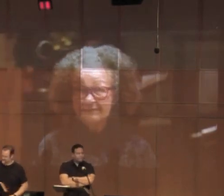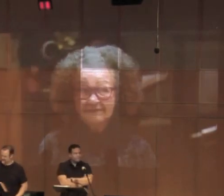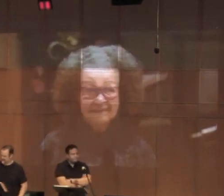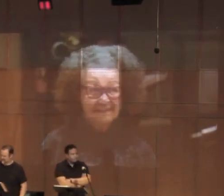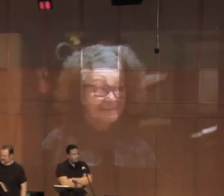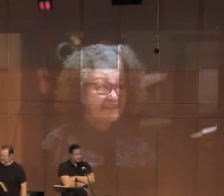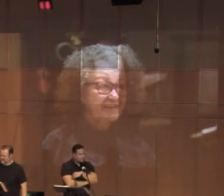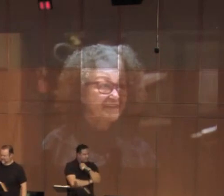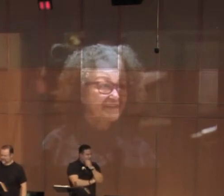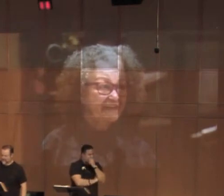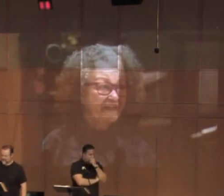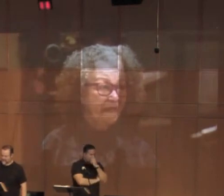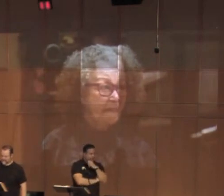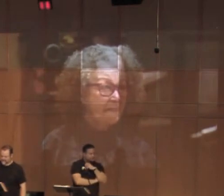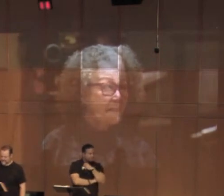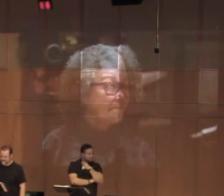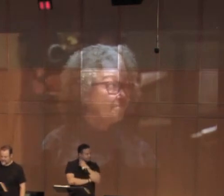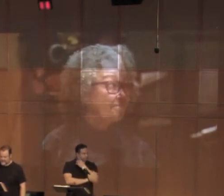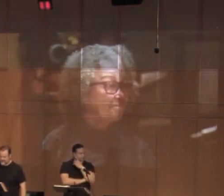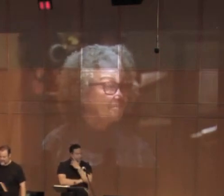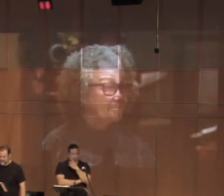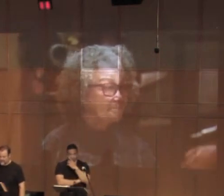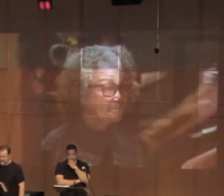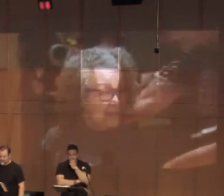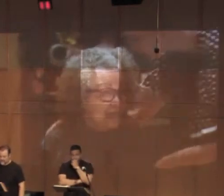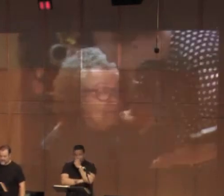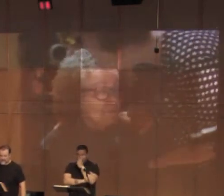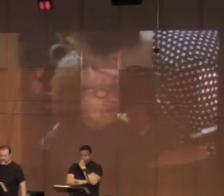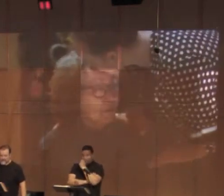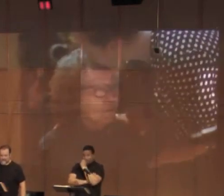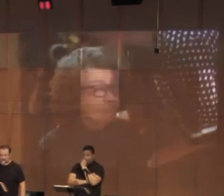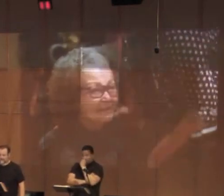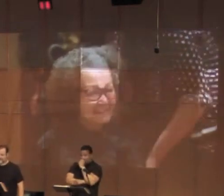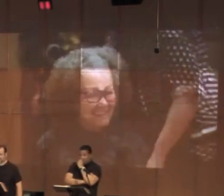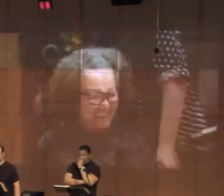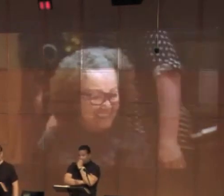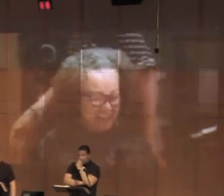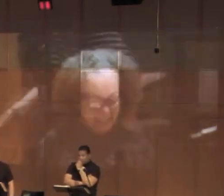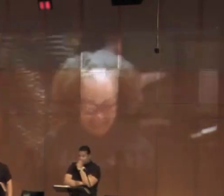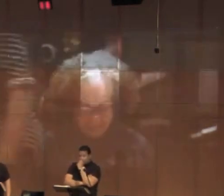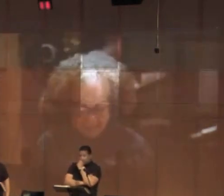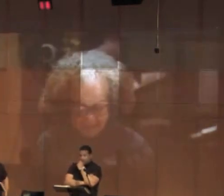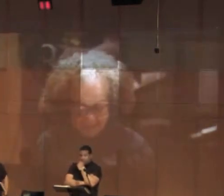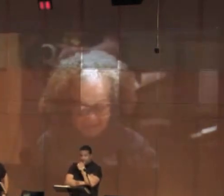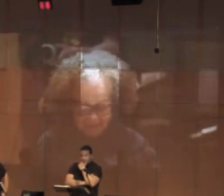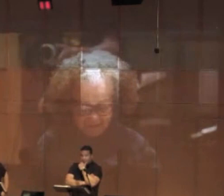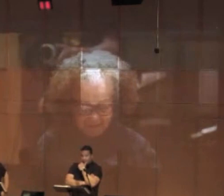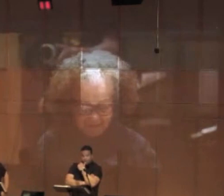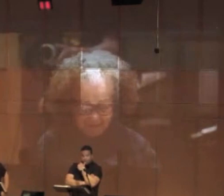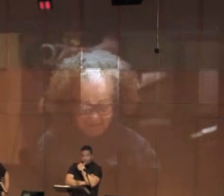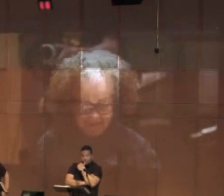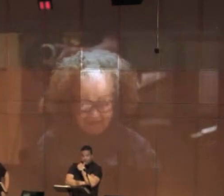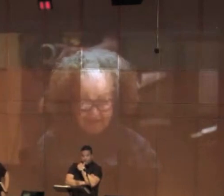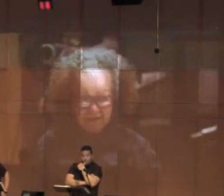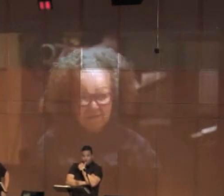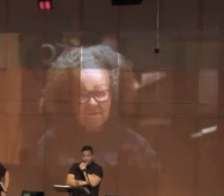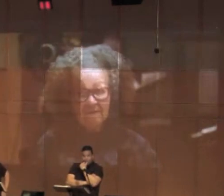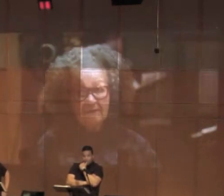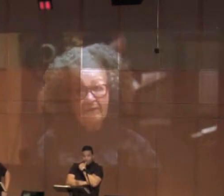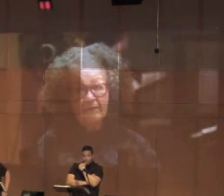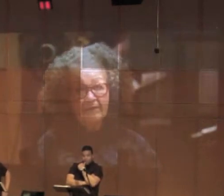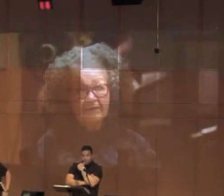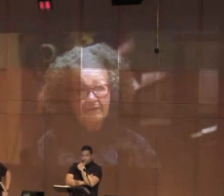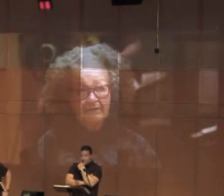public you don't no need to be sorry um so that that's part of the experiment of this is what happens when you